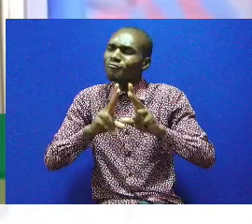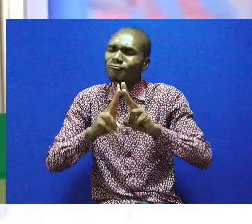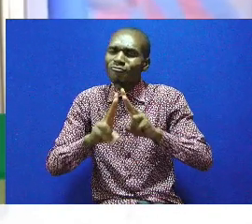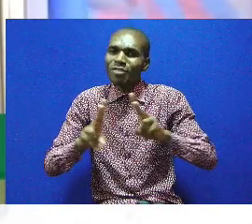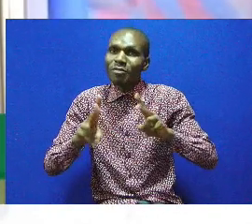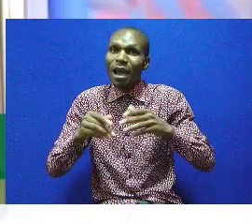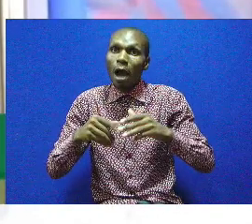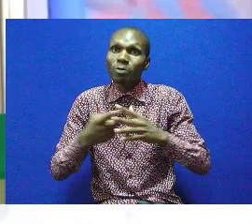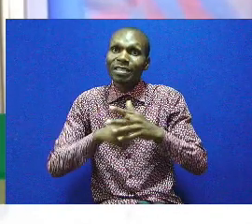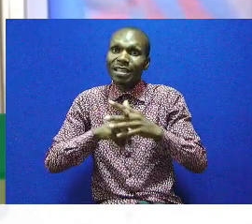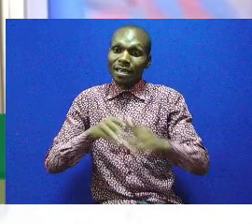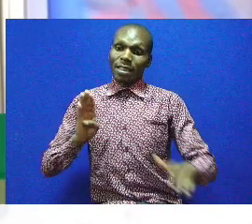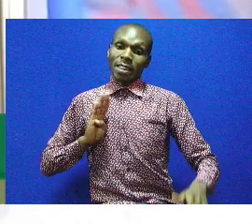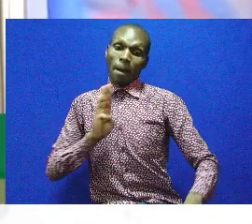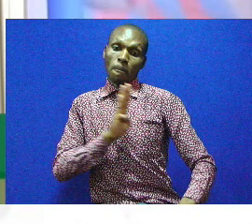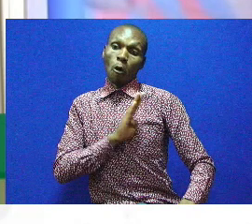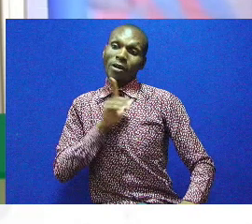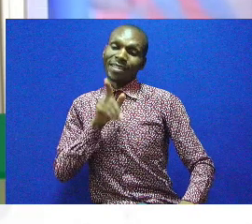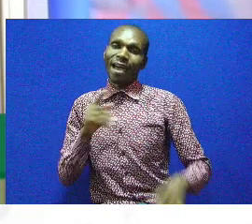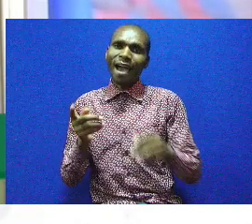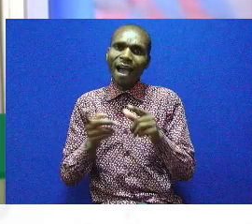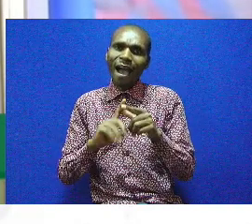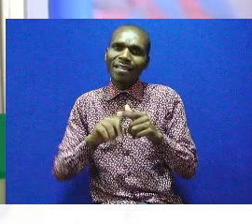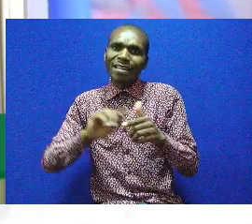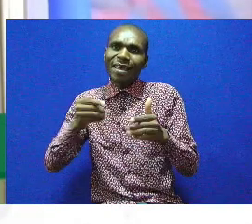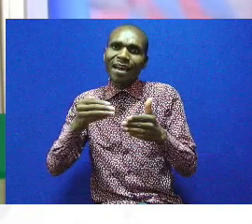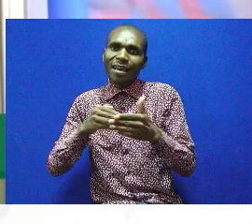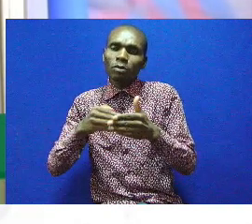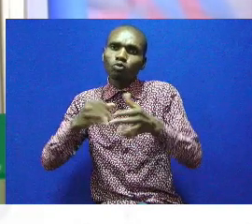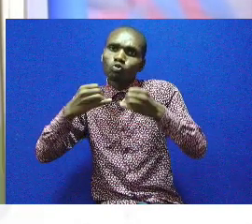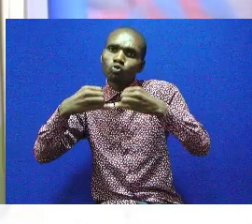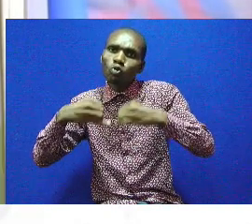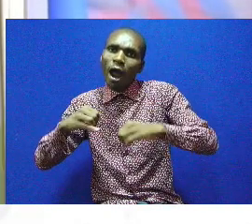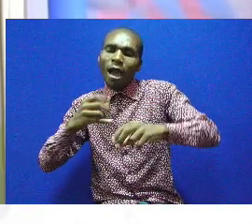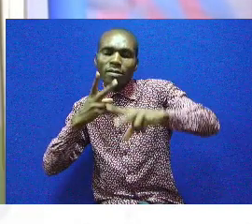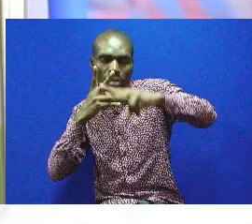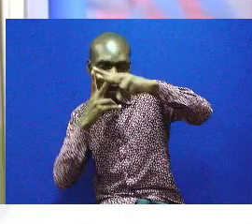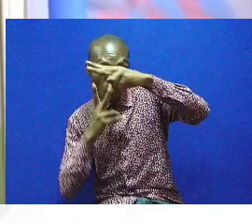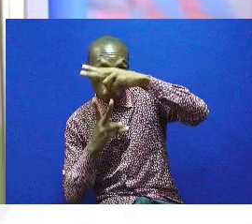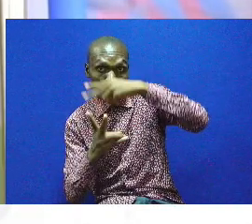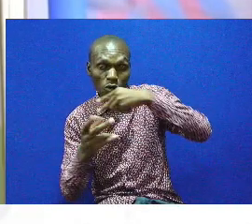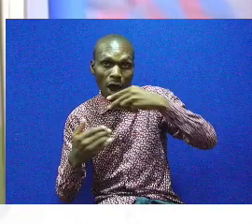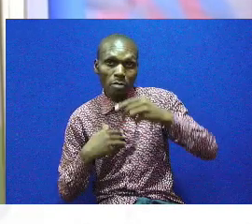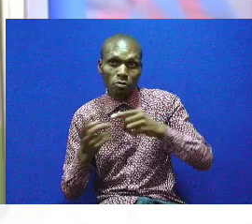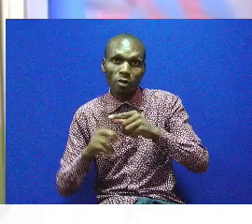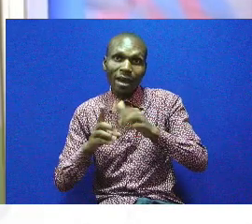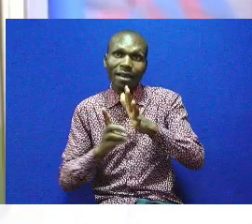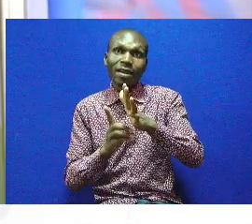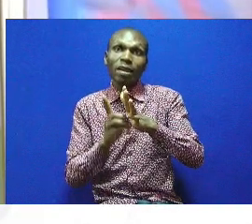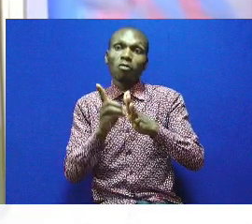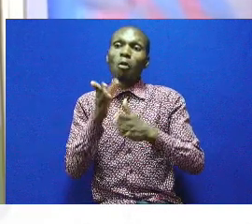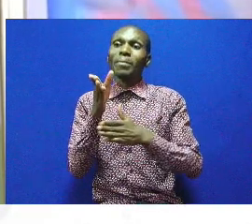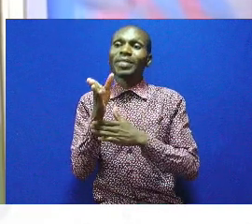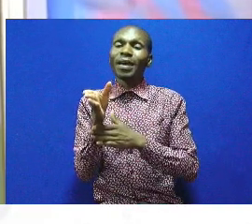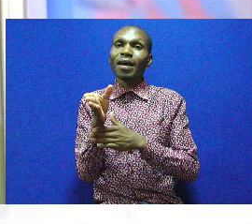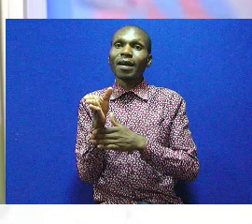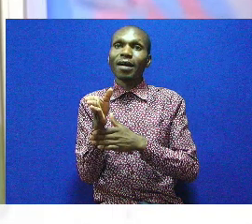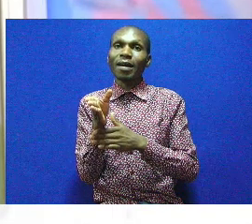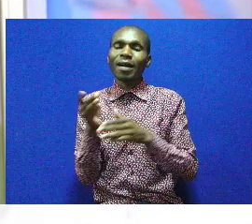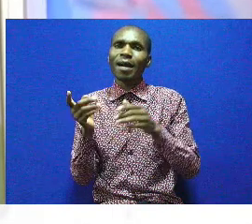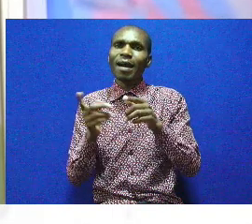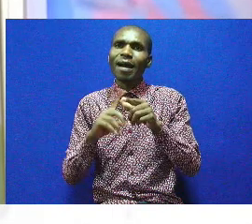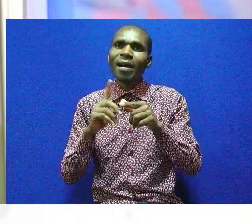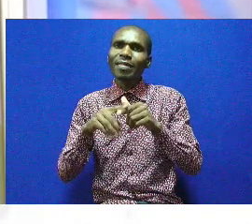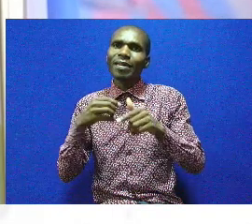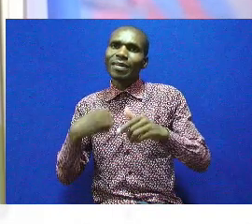municipal board for Ogembo so as to actualize the vision we have in the development of Ogembo Municipality. There was a delay